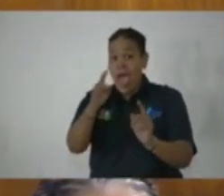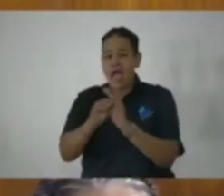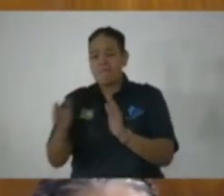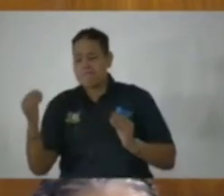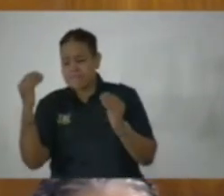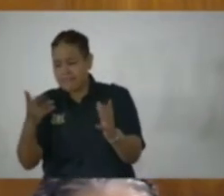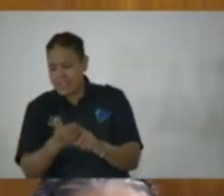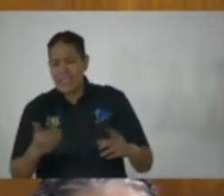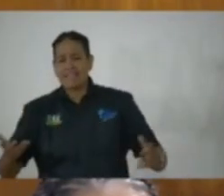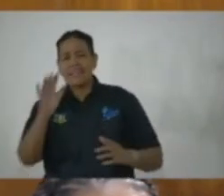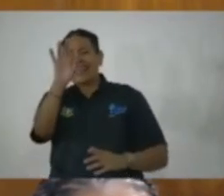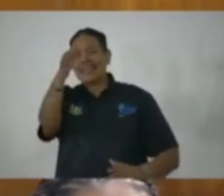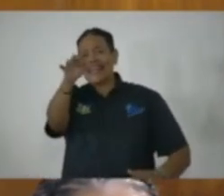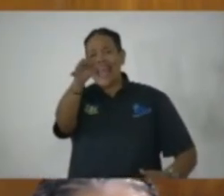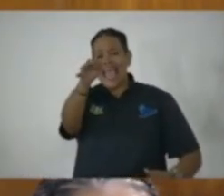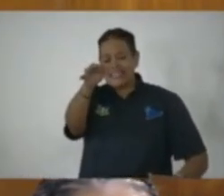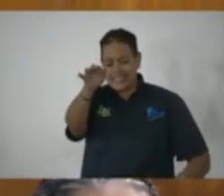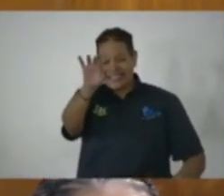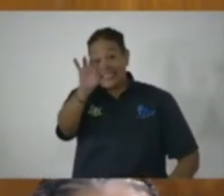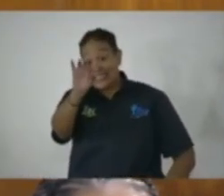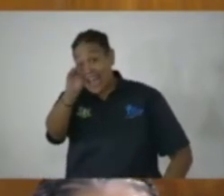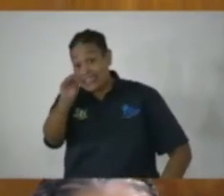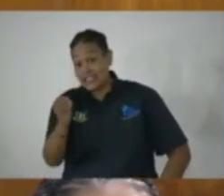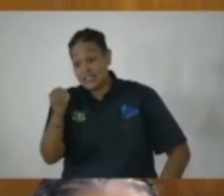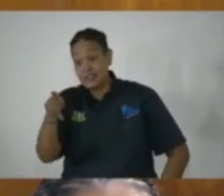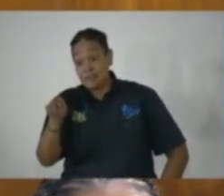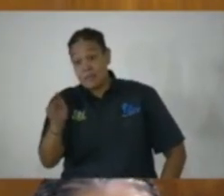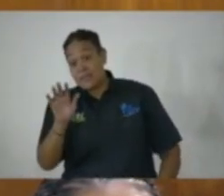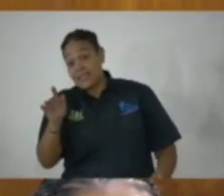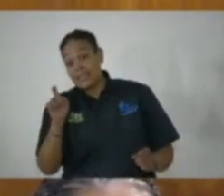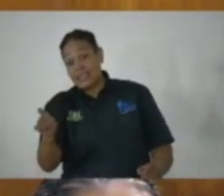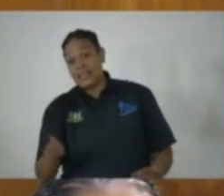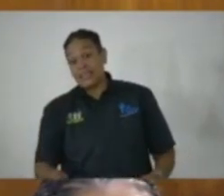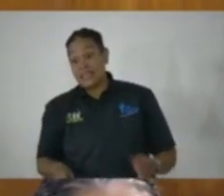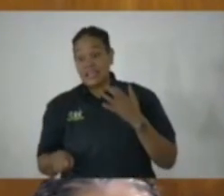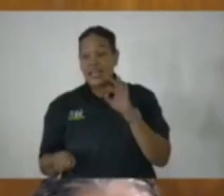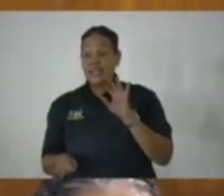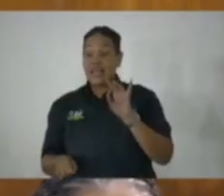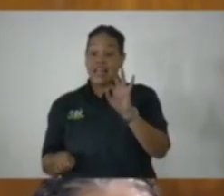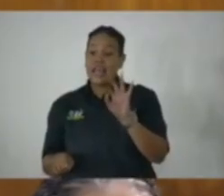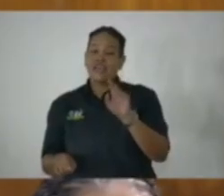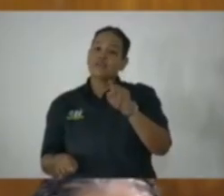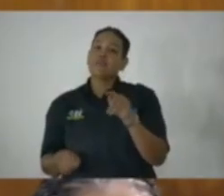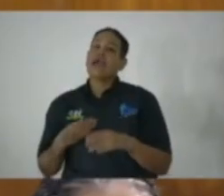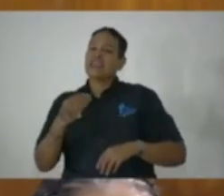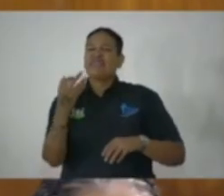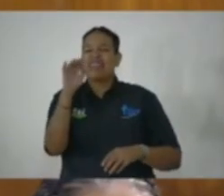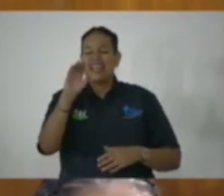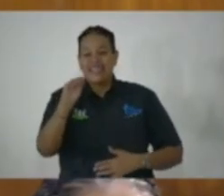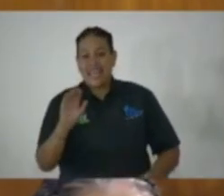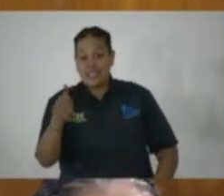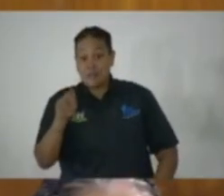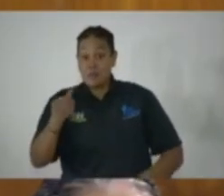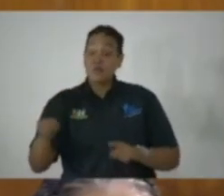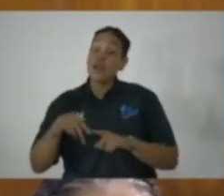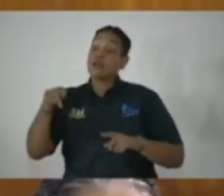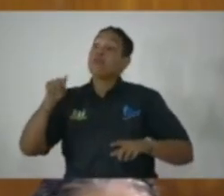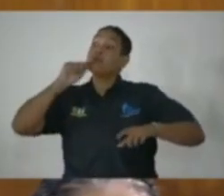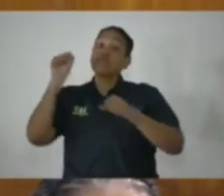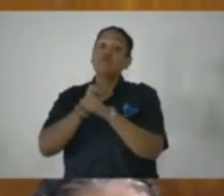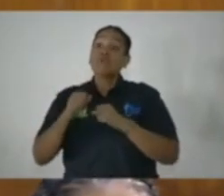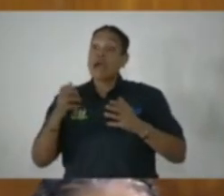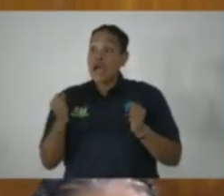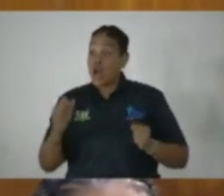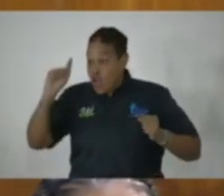have given 1990 to the People's National Party. 1989 to the People's National Party. But when the PMP actually